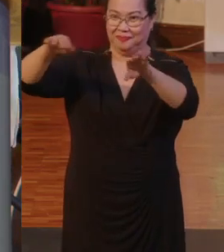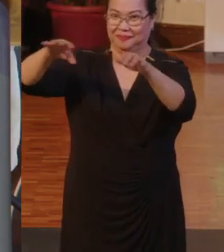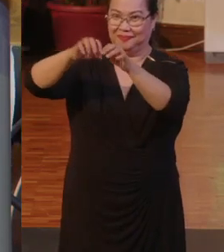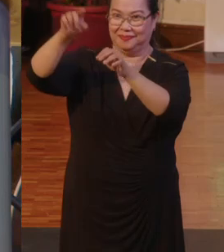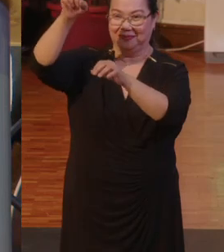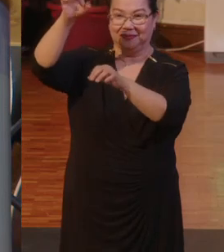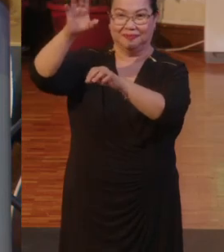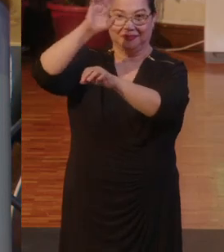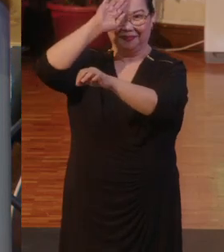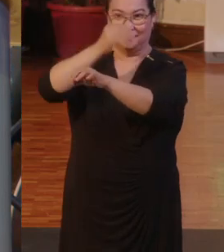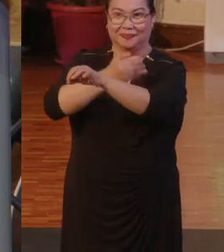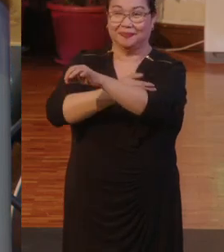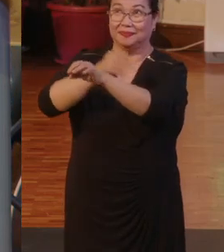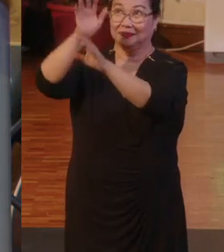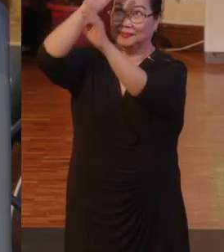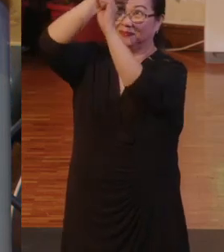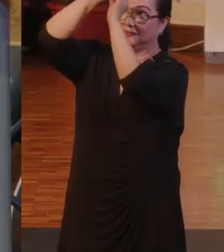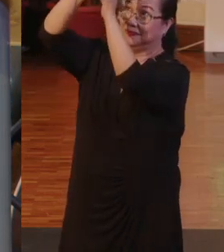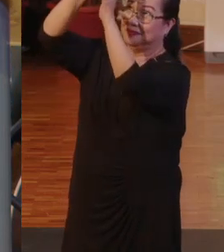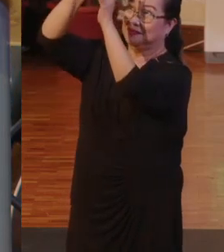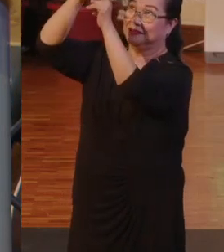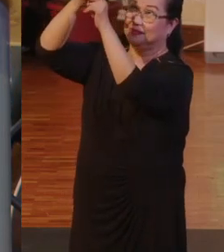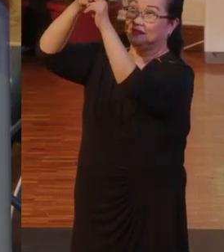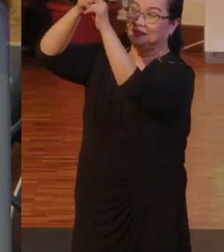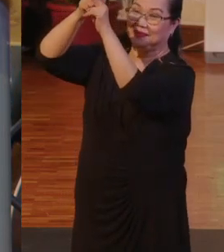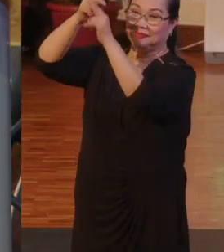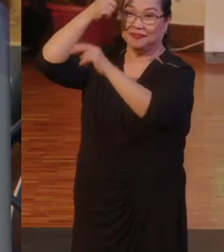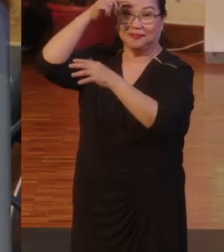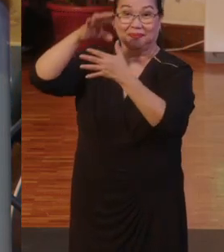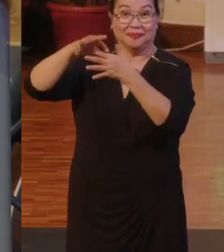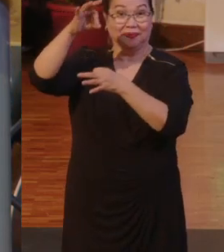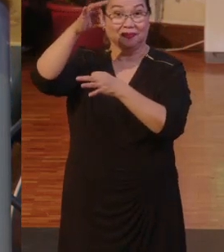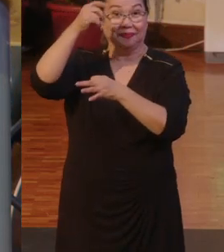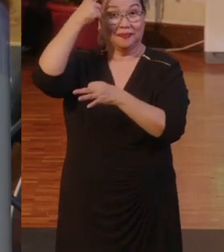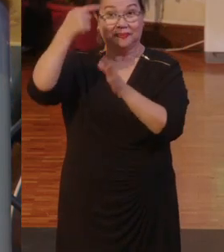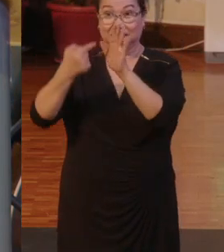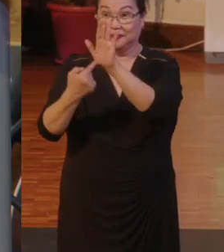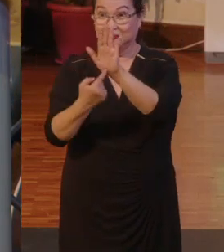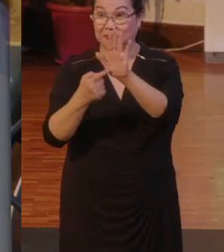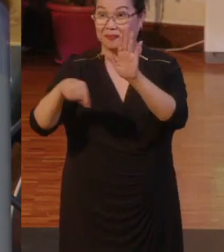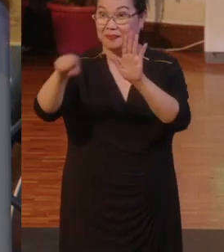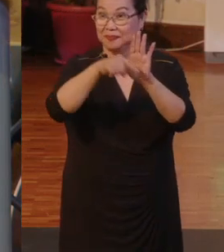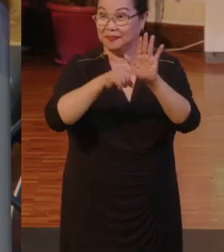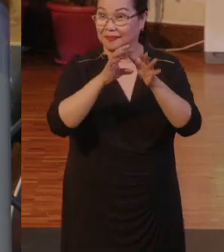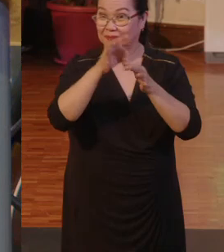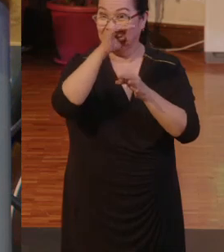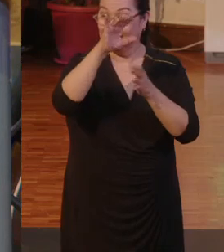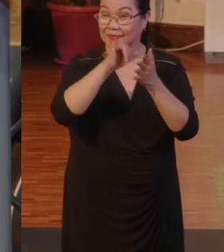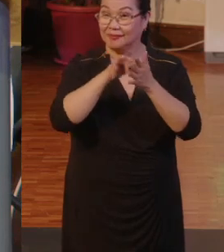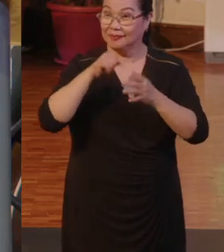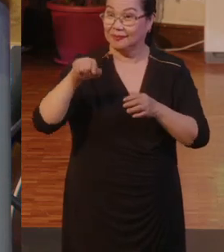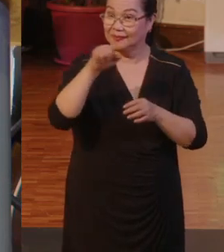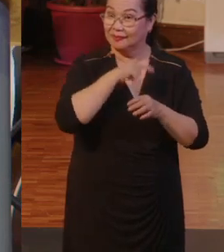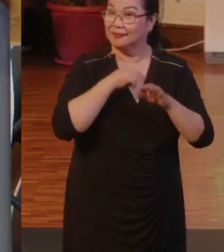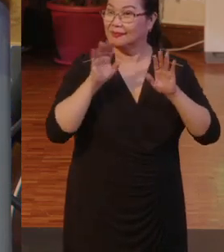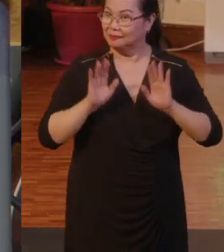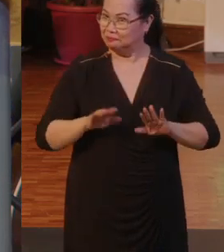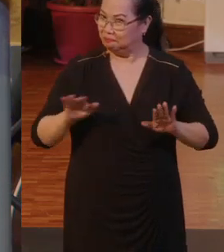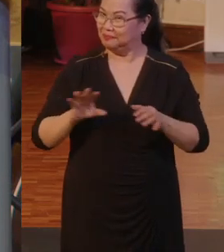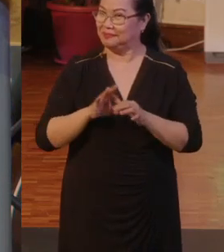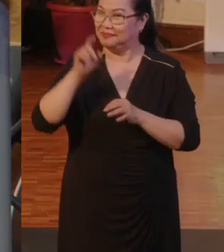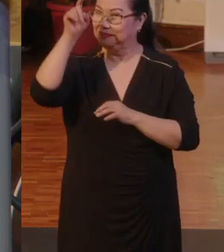we cry, Abba, Father. The Spirit Himself bears witness with our spirit that we are children of